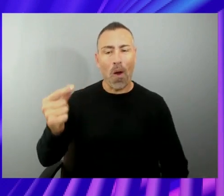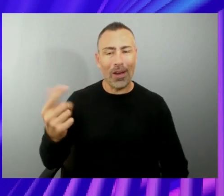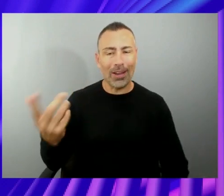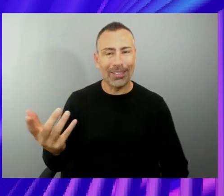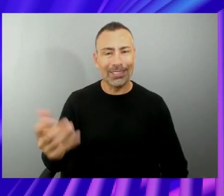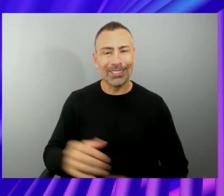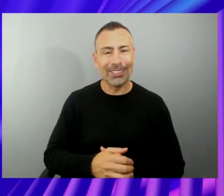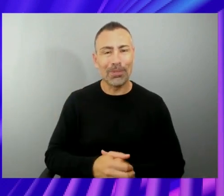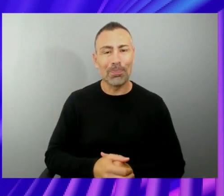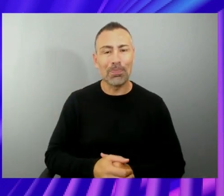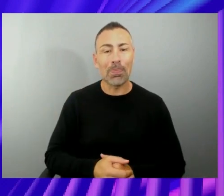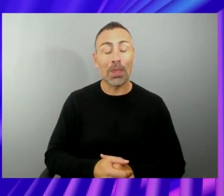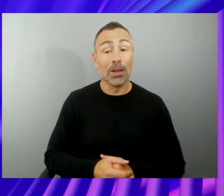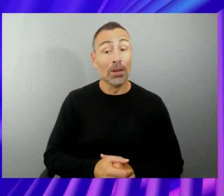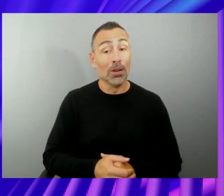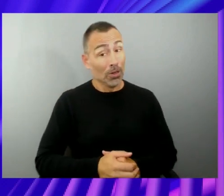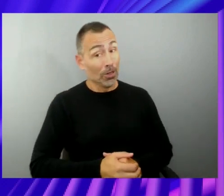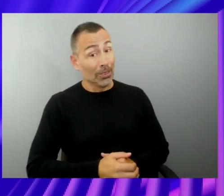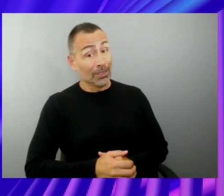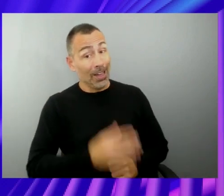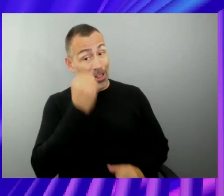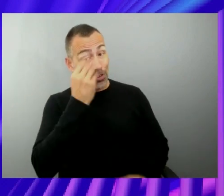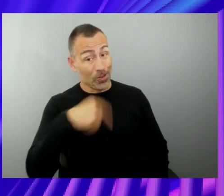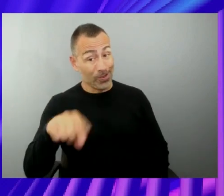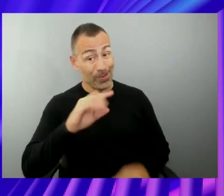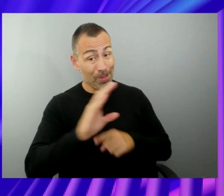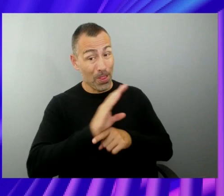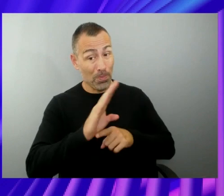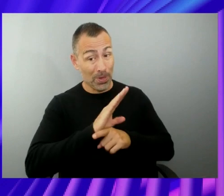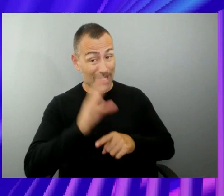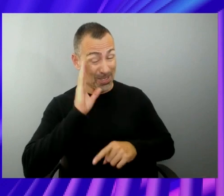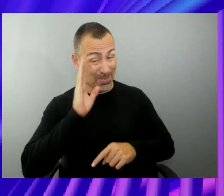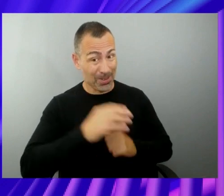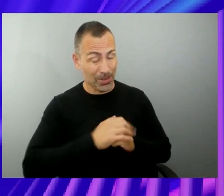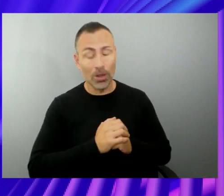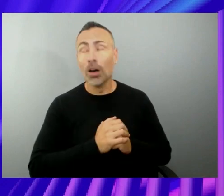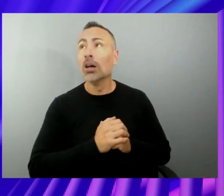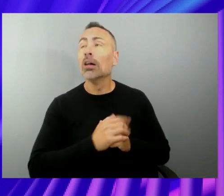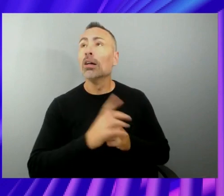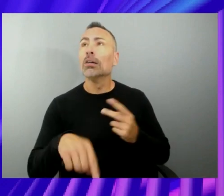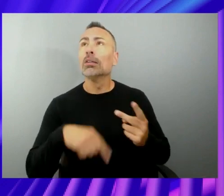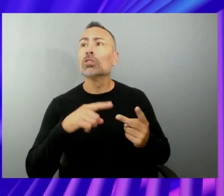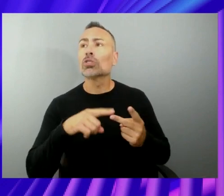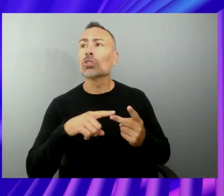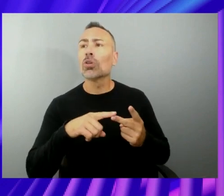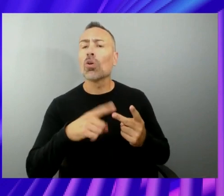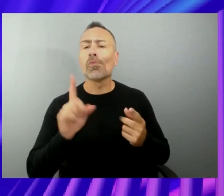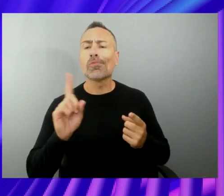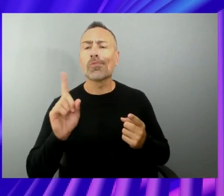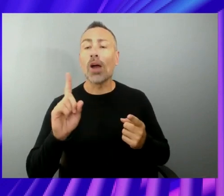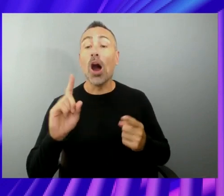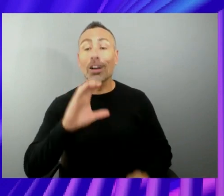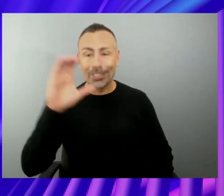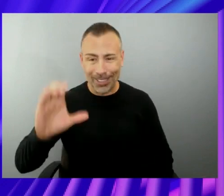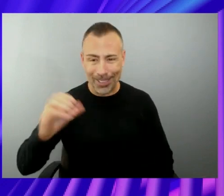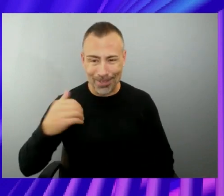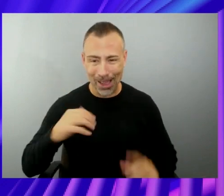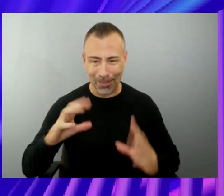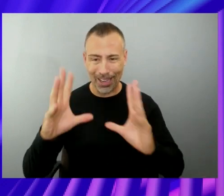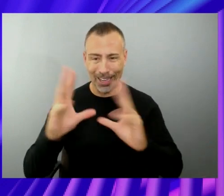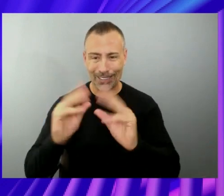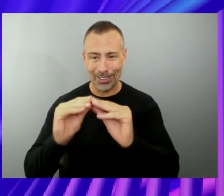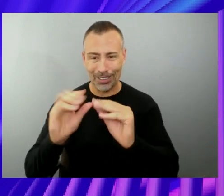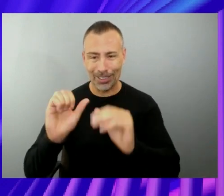Yeah. well, we're going to be in Chicago. Yeah. I believe there's a summit happening in Chicago. There is. And